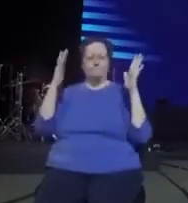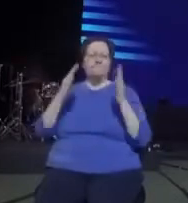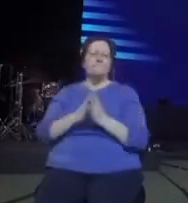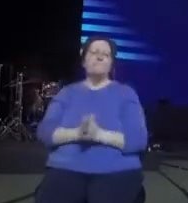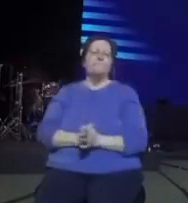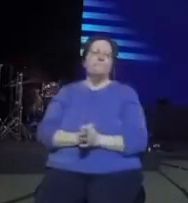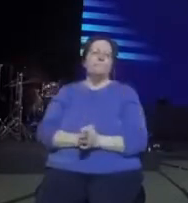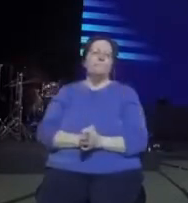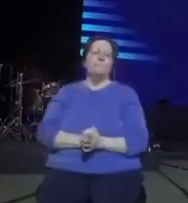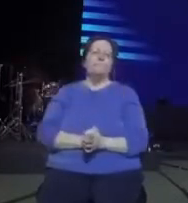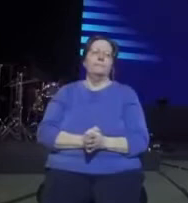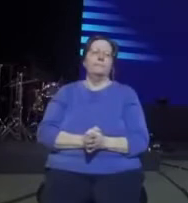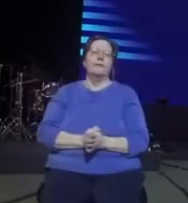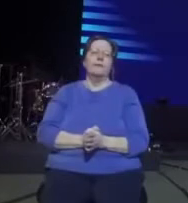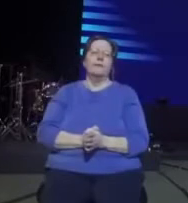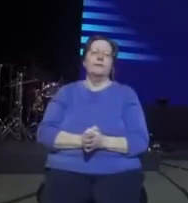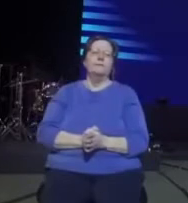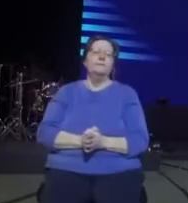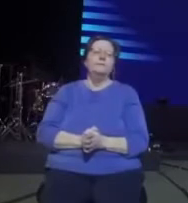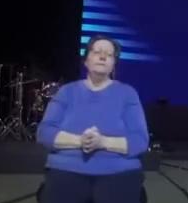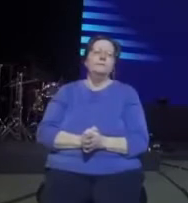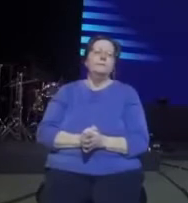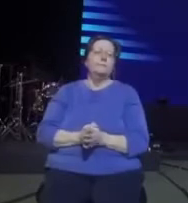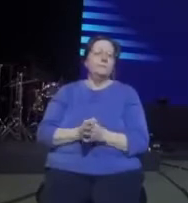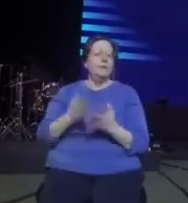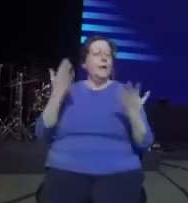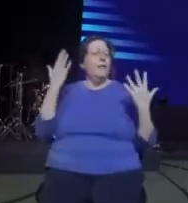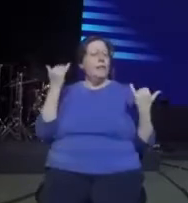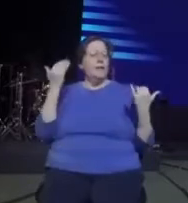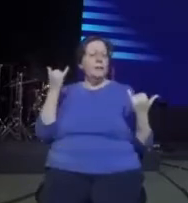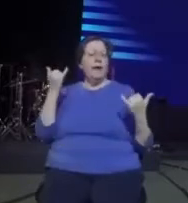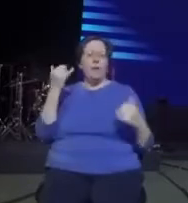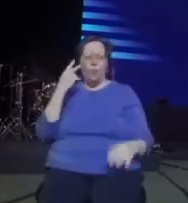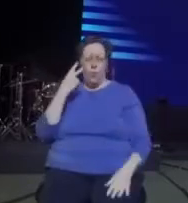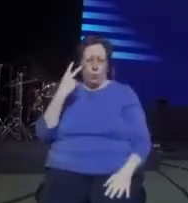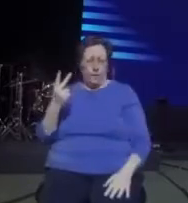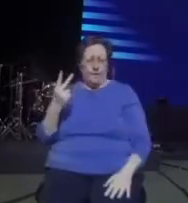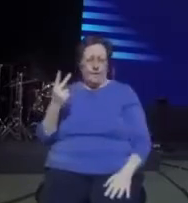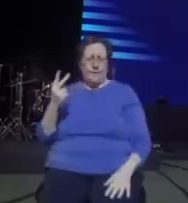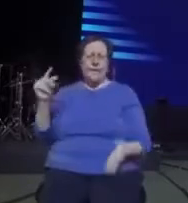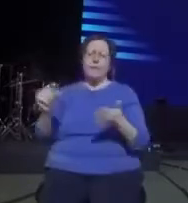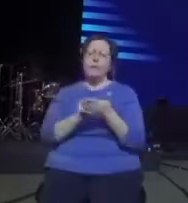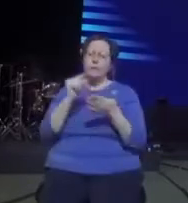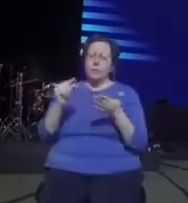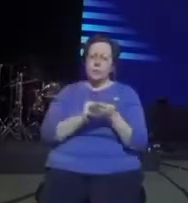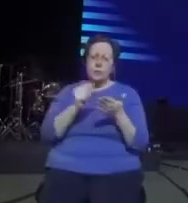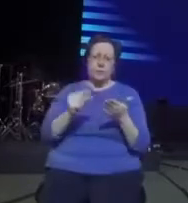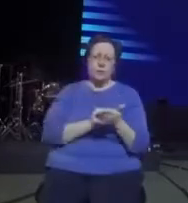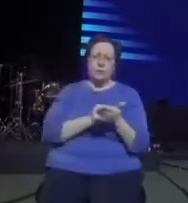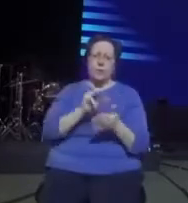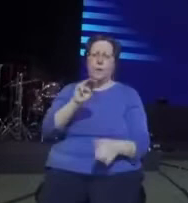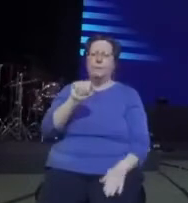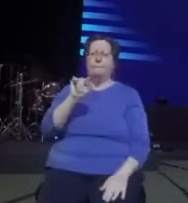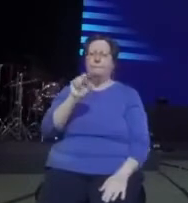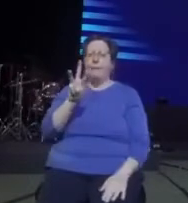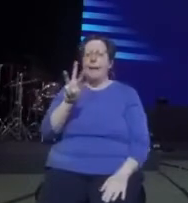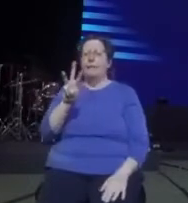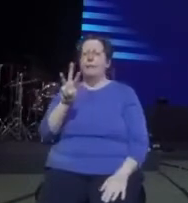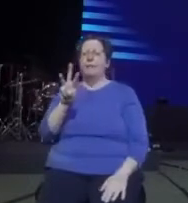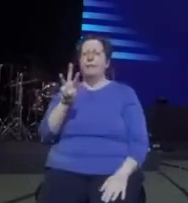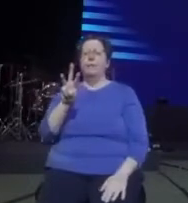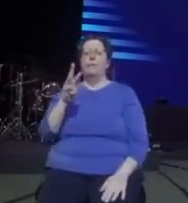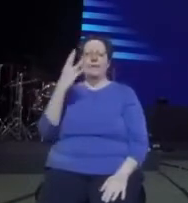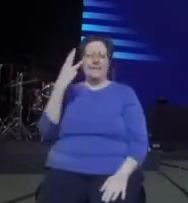Is anybody listening to me? And that's why we see this in the scripture in Matthew. Go there,